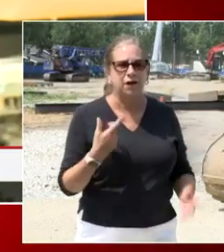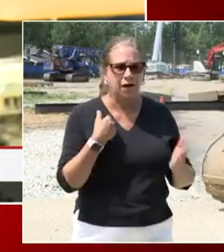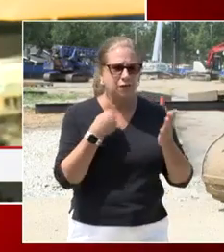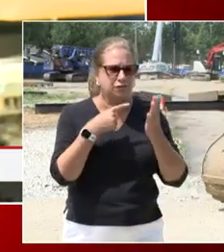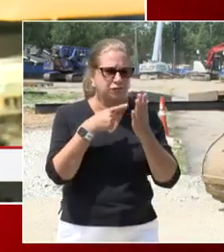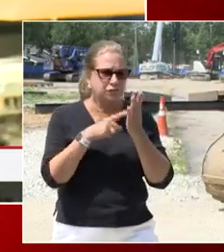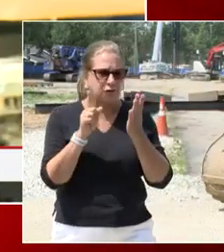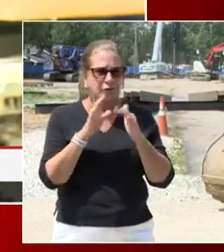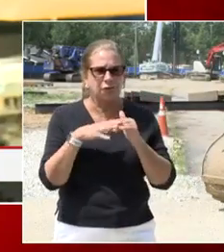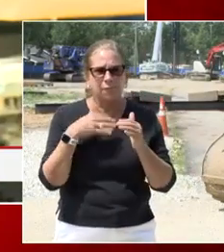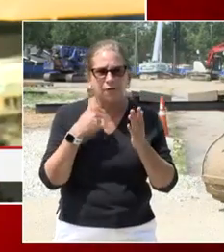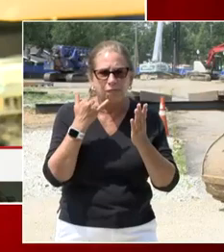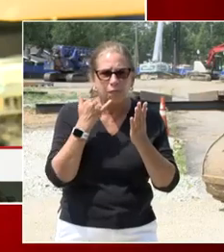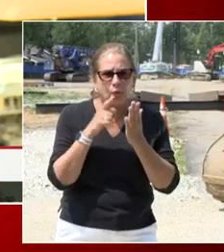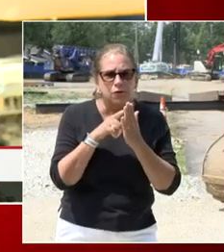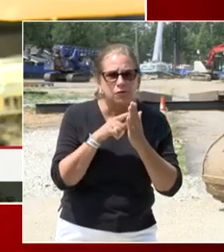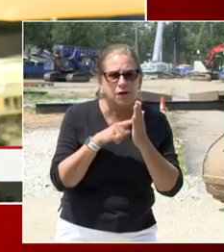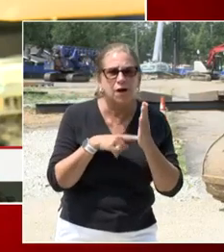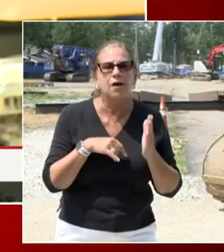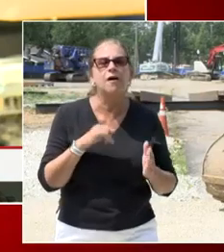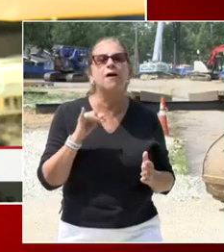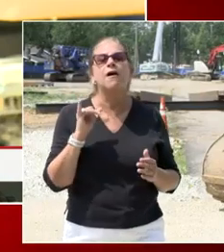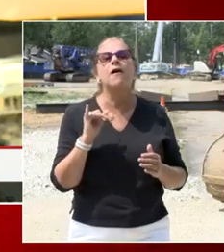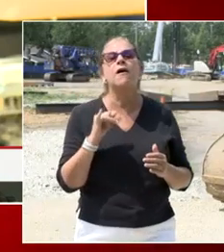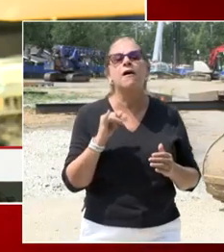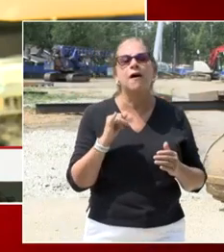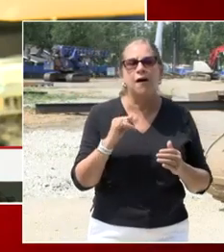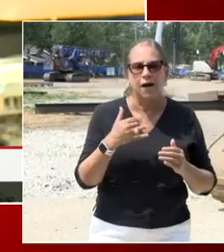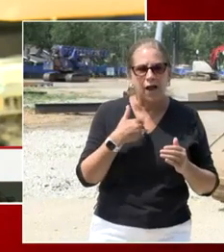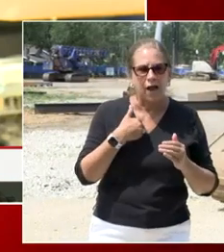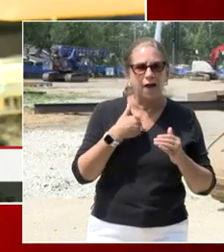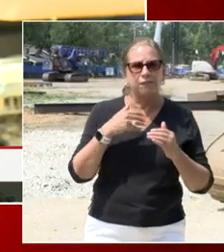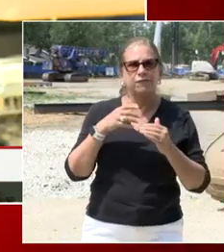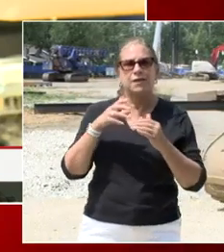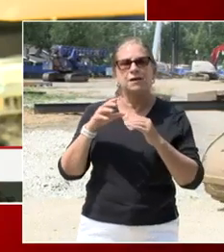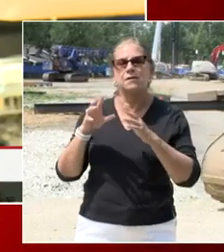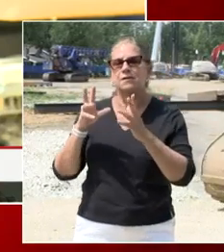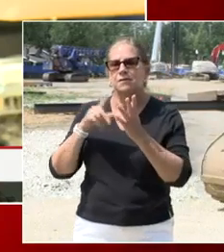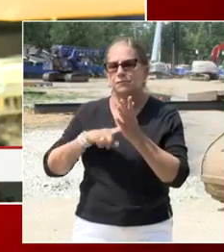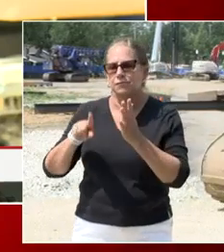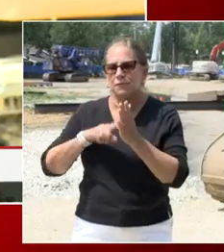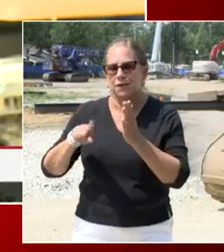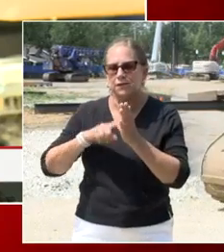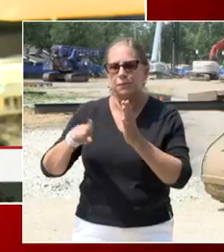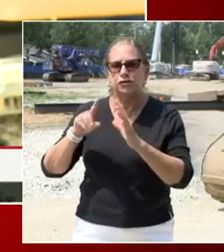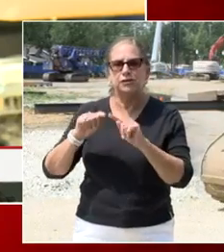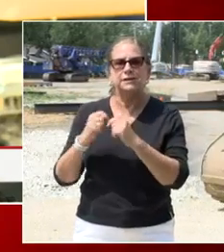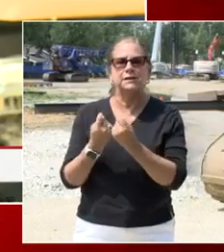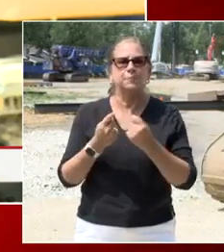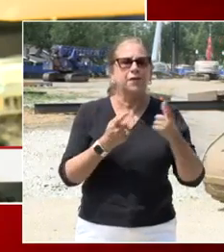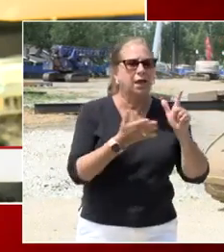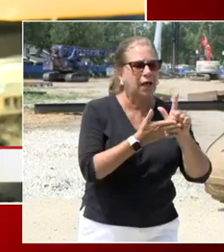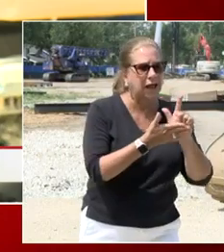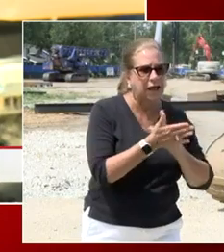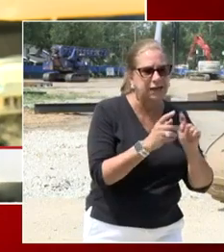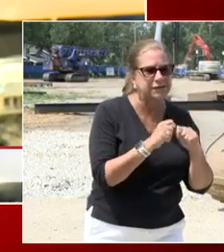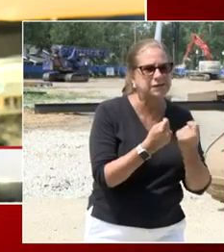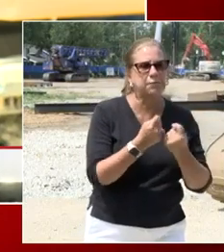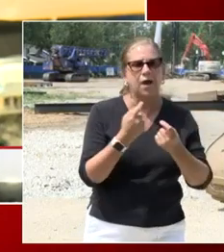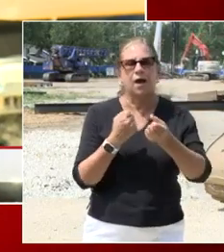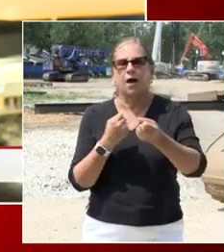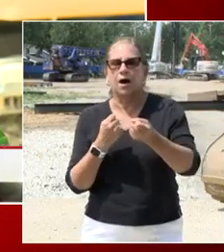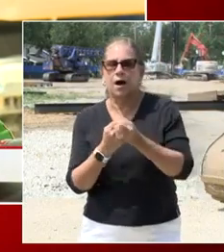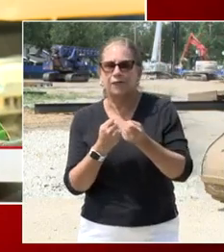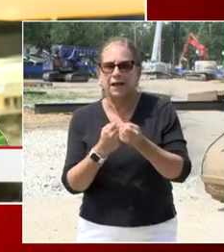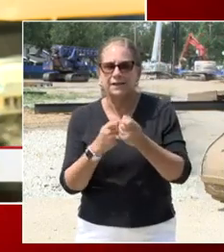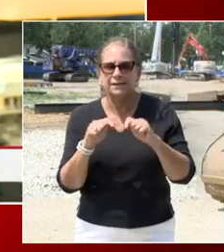they have a research team, a legal services team. They have an advocacy team, behavioral health specialists.